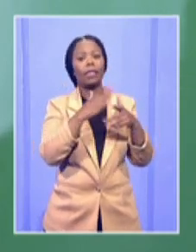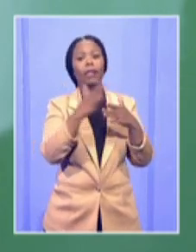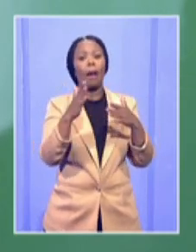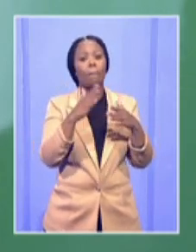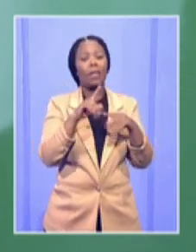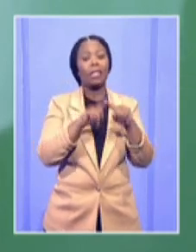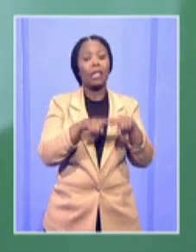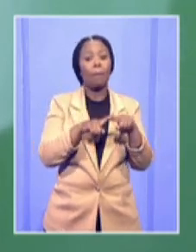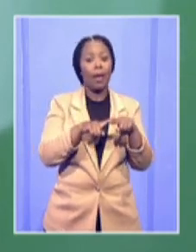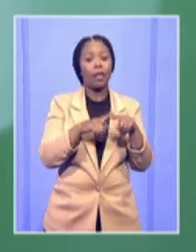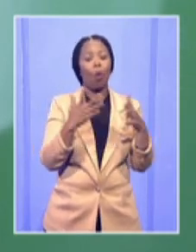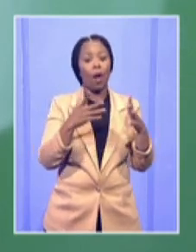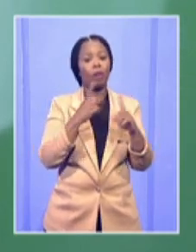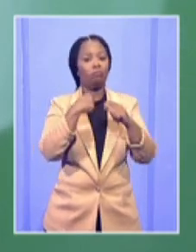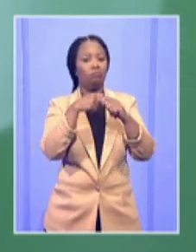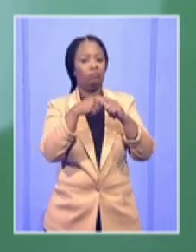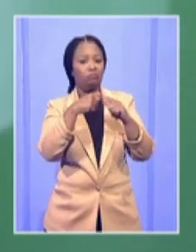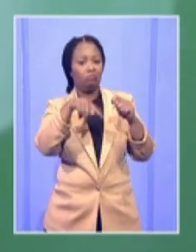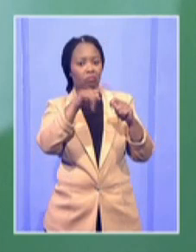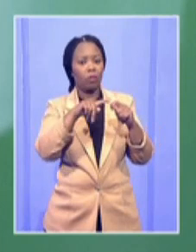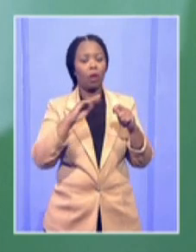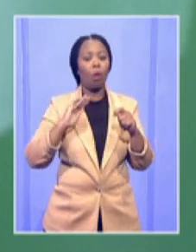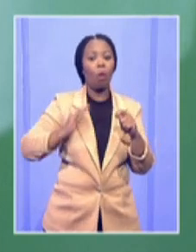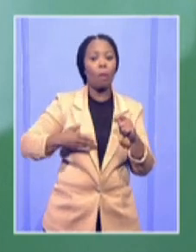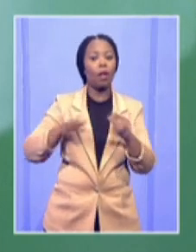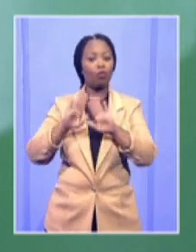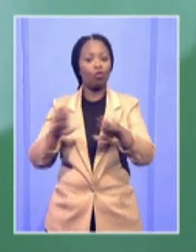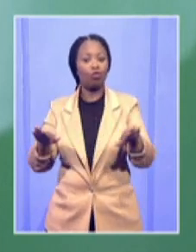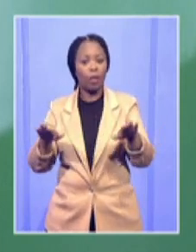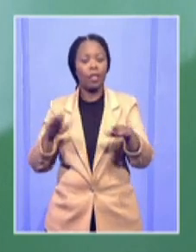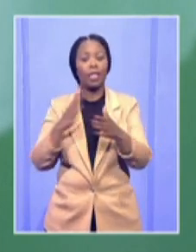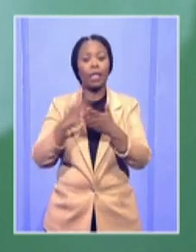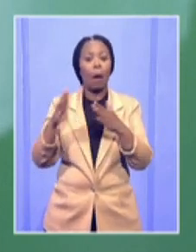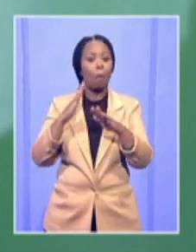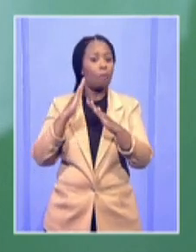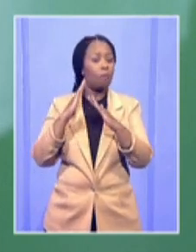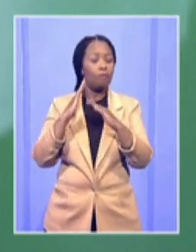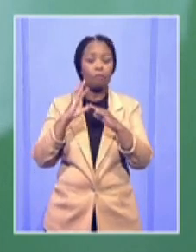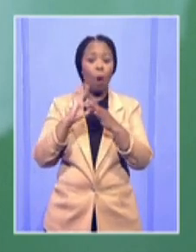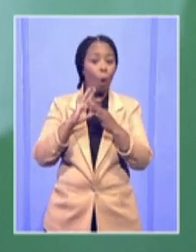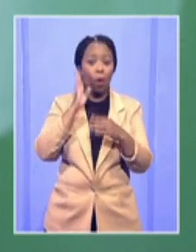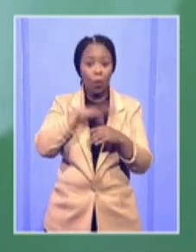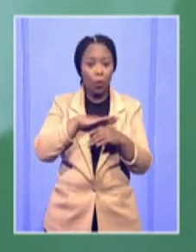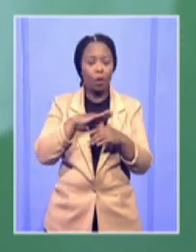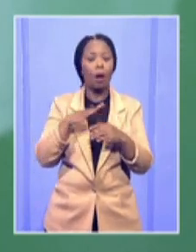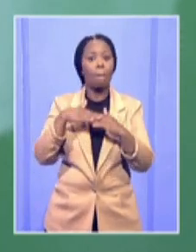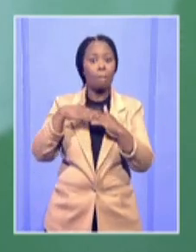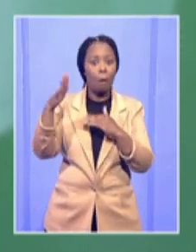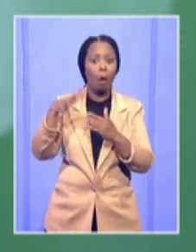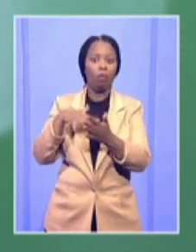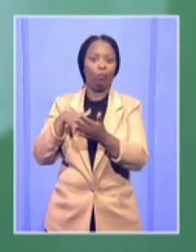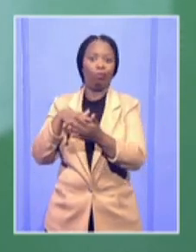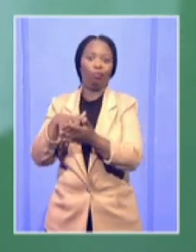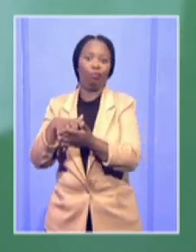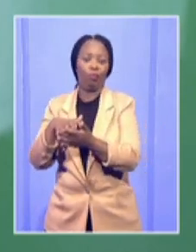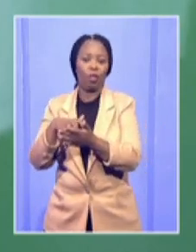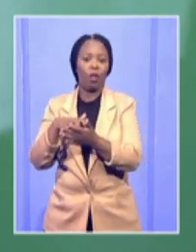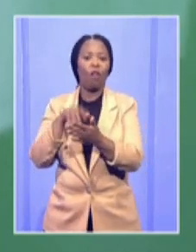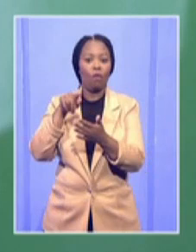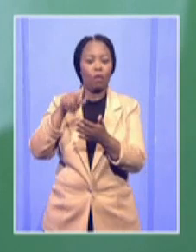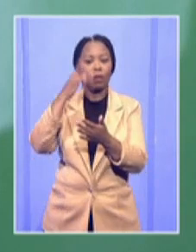sector, women, children, and homeless were likely to be more vulnerable to the ravages of